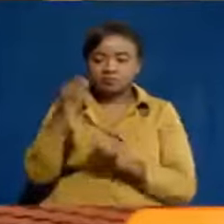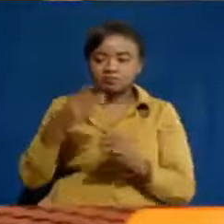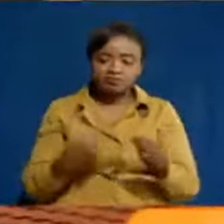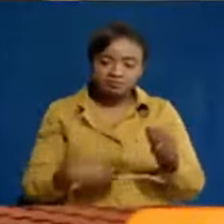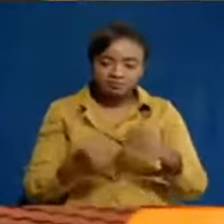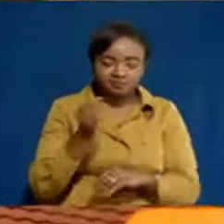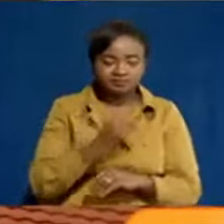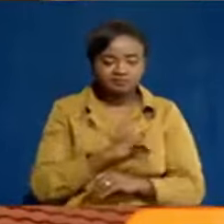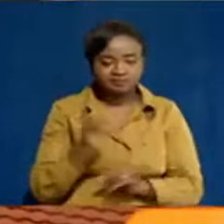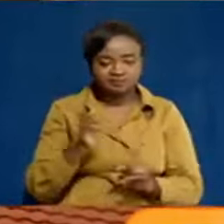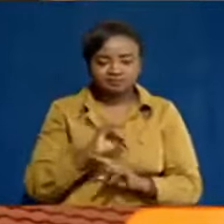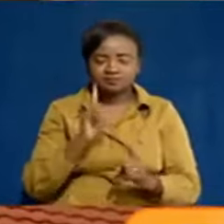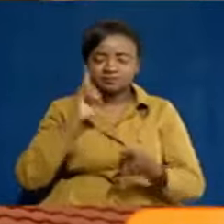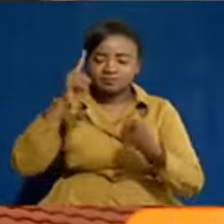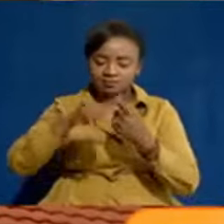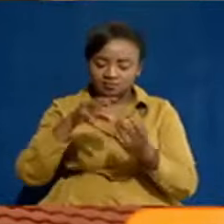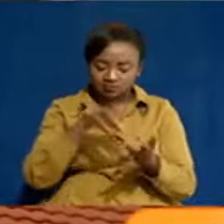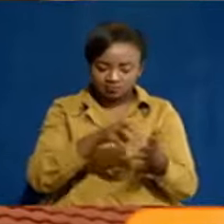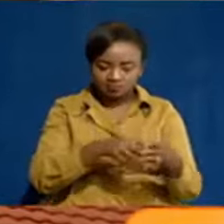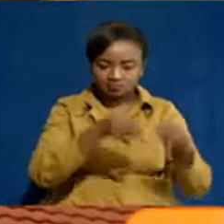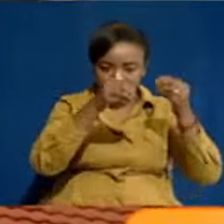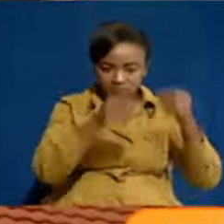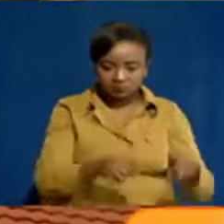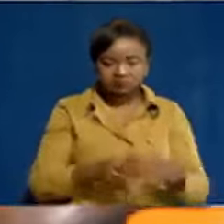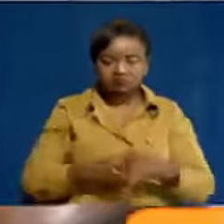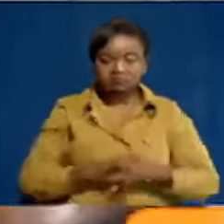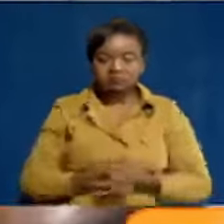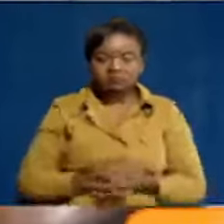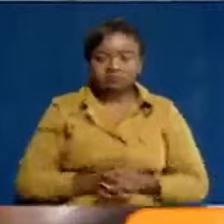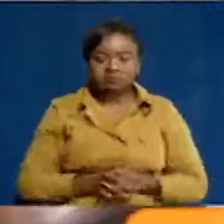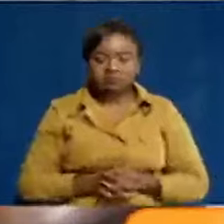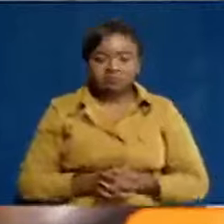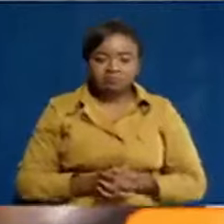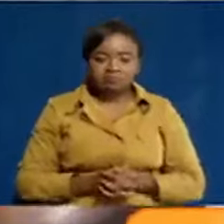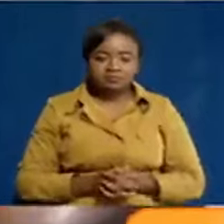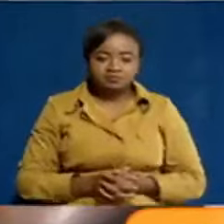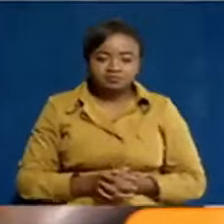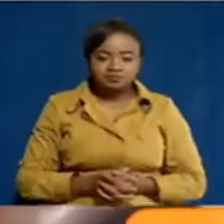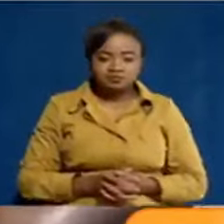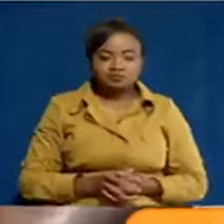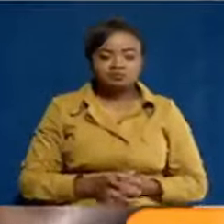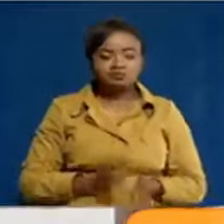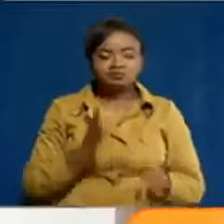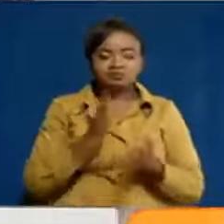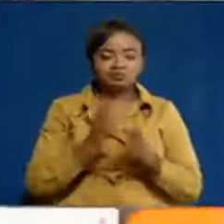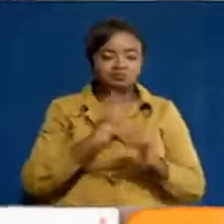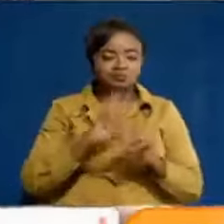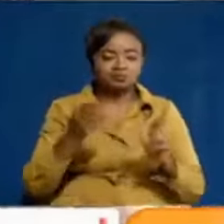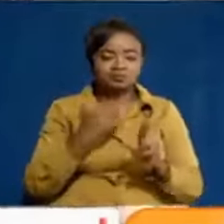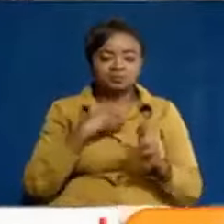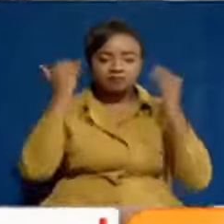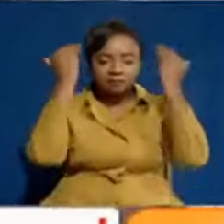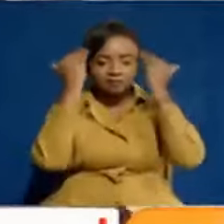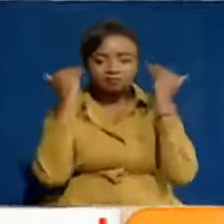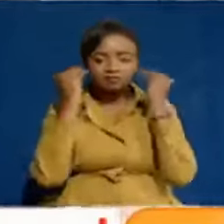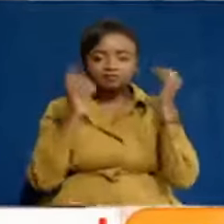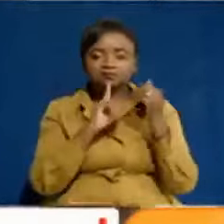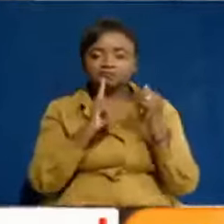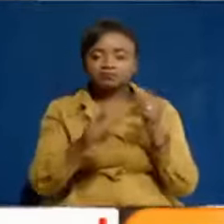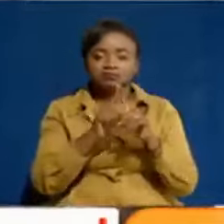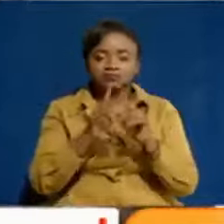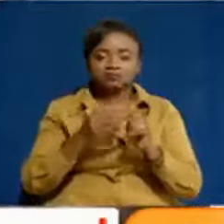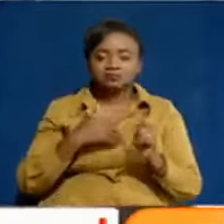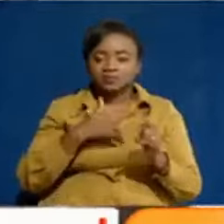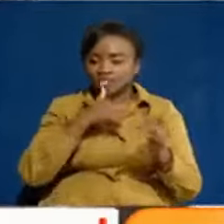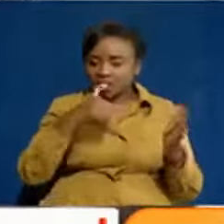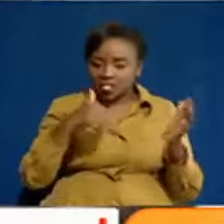sale, until the case is heard and determined. Despite there being a court order, and even we have a letter from